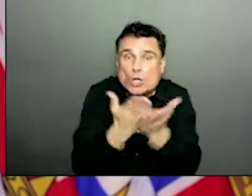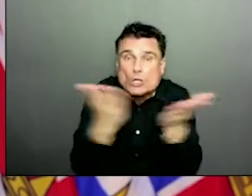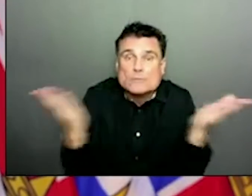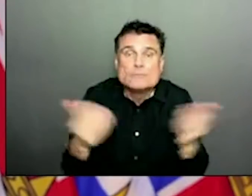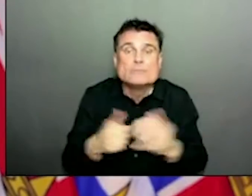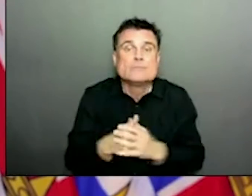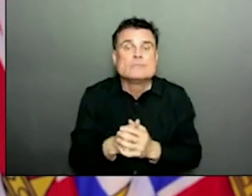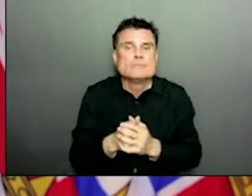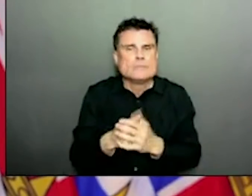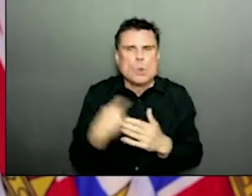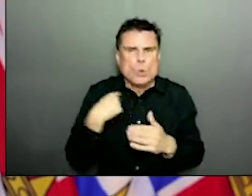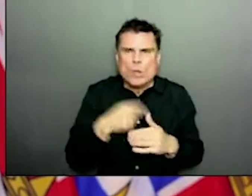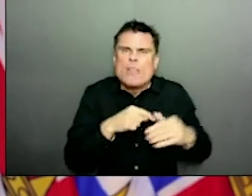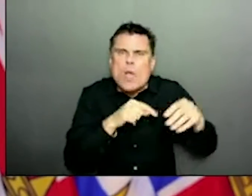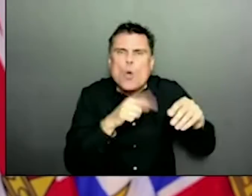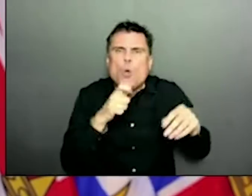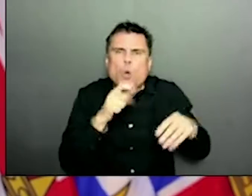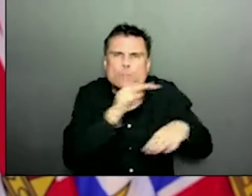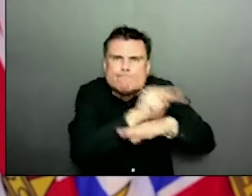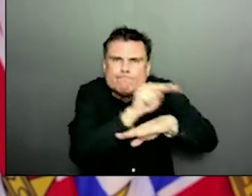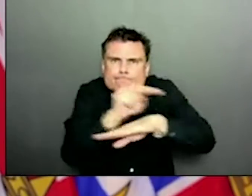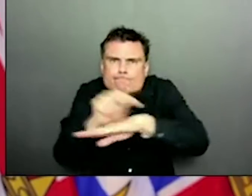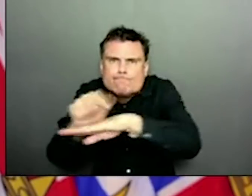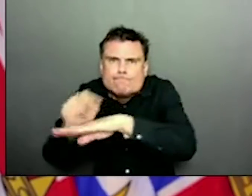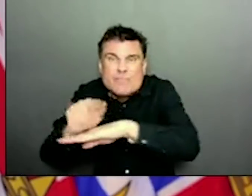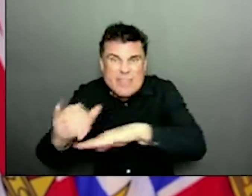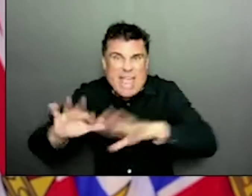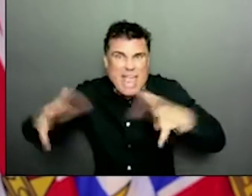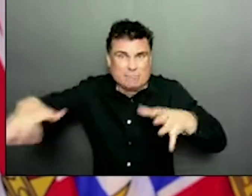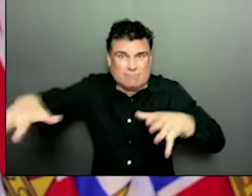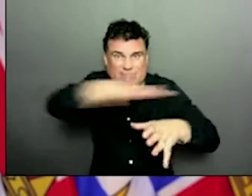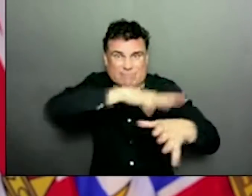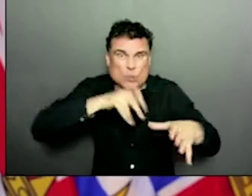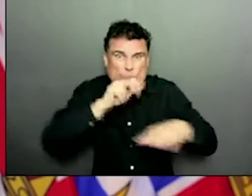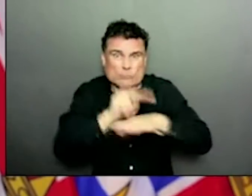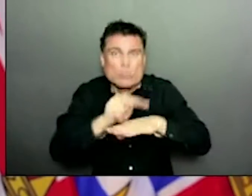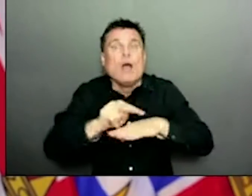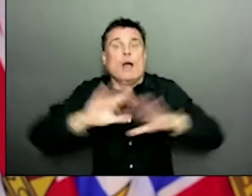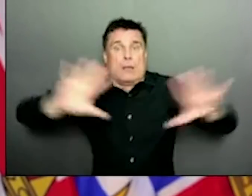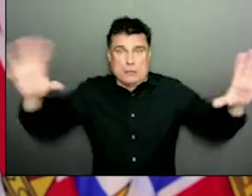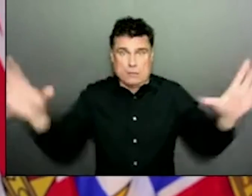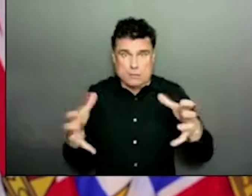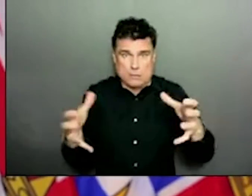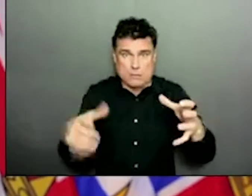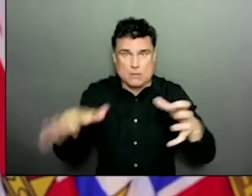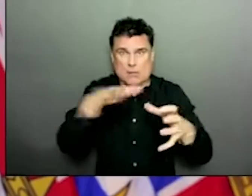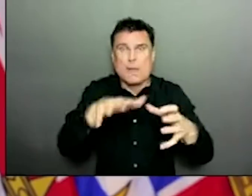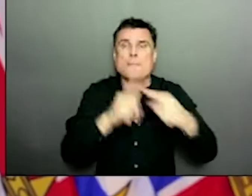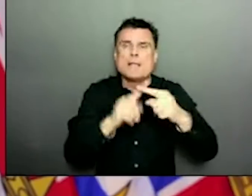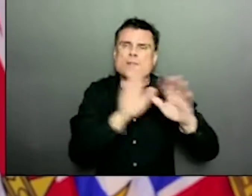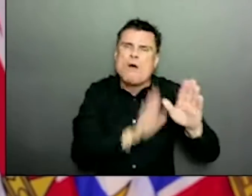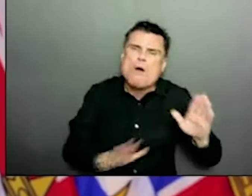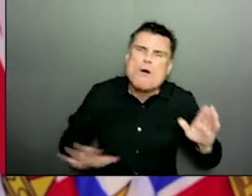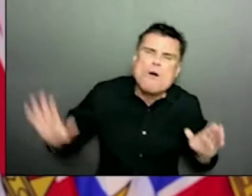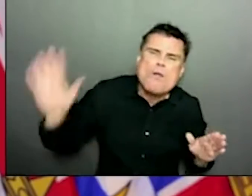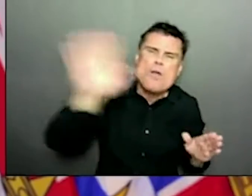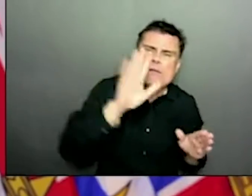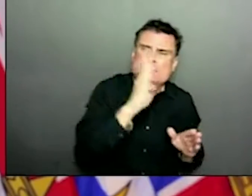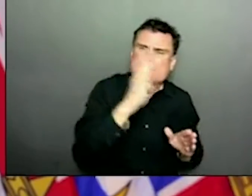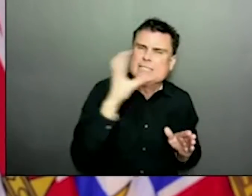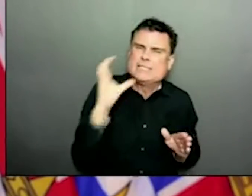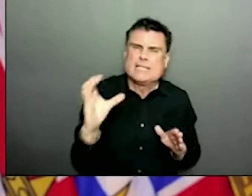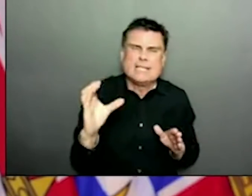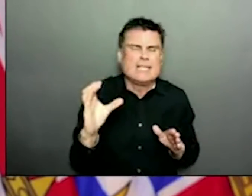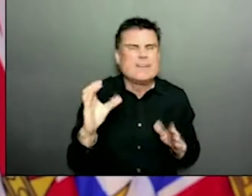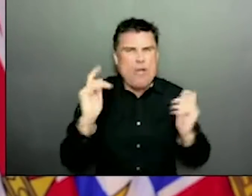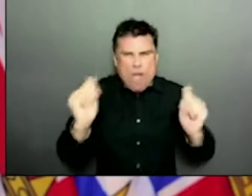vaccine. It's also the hundreds and thousands of people across BC who are doing your part every day, at